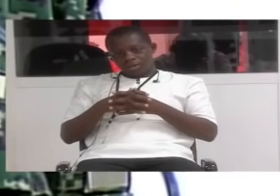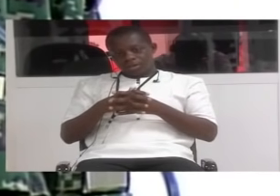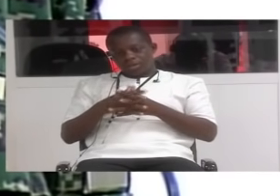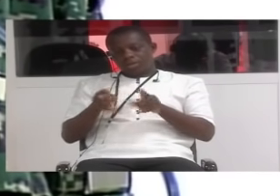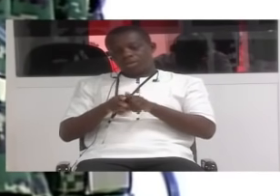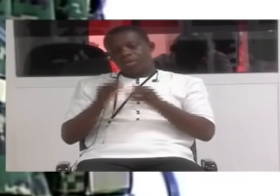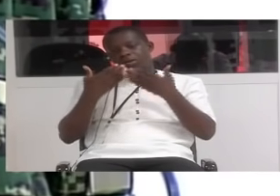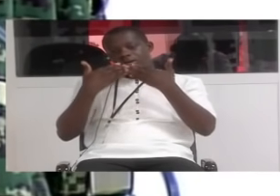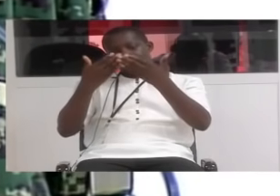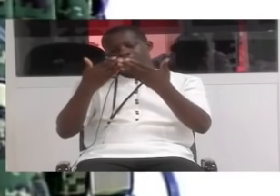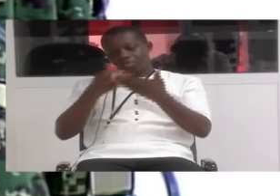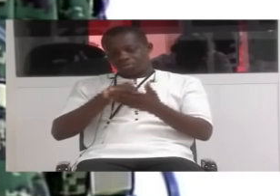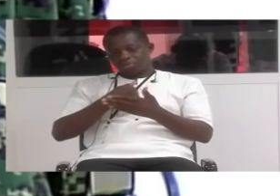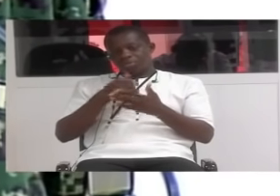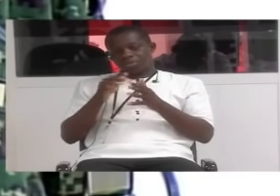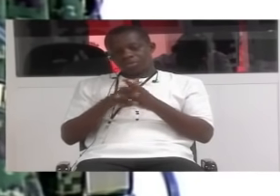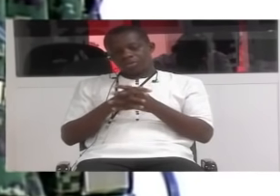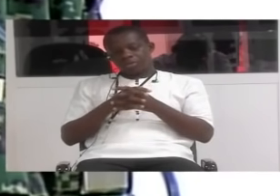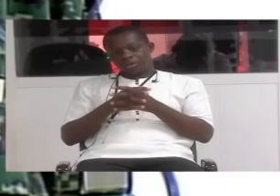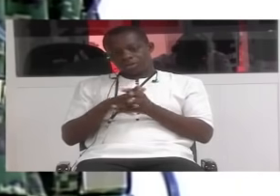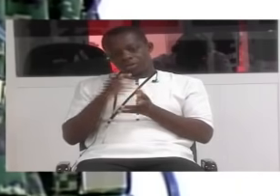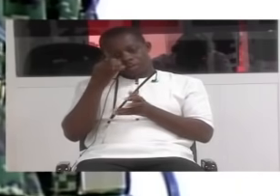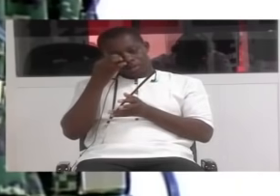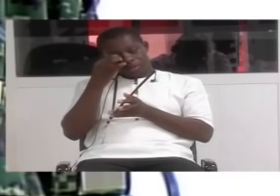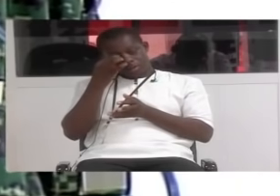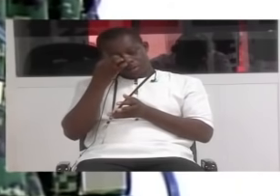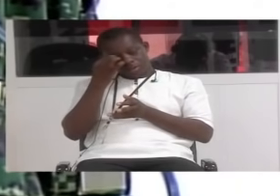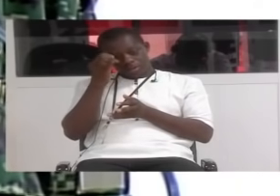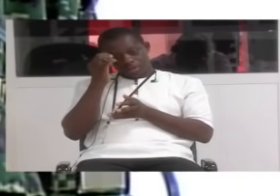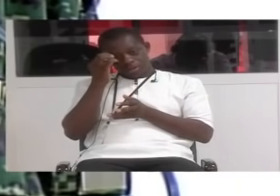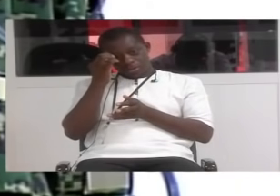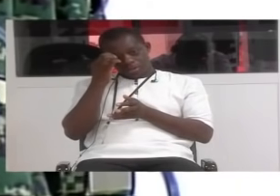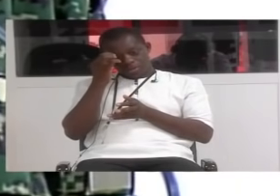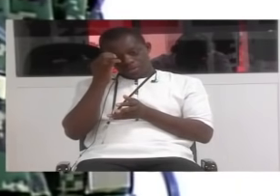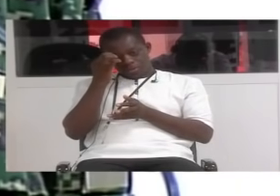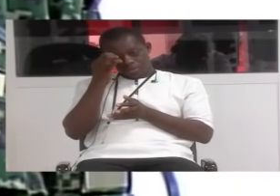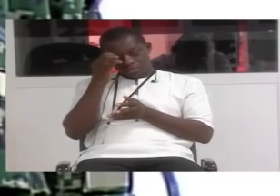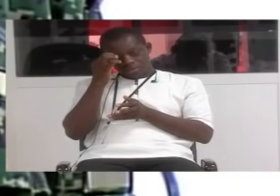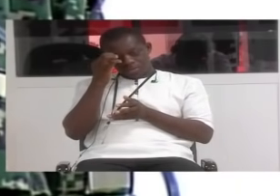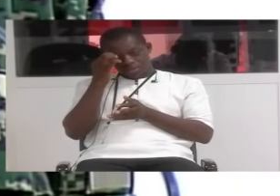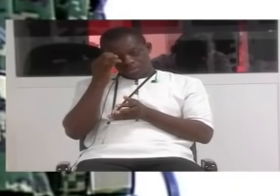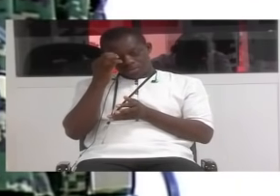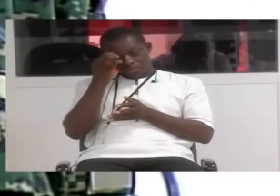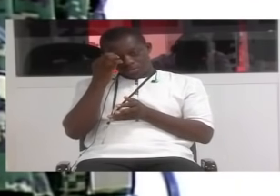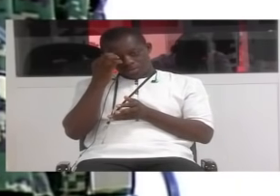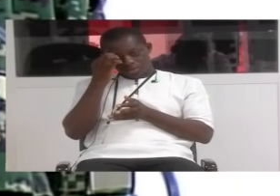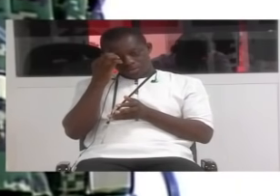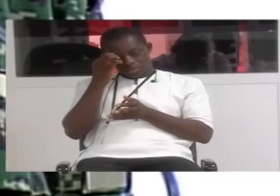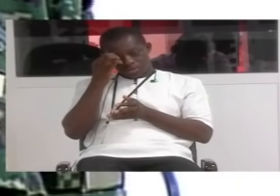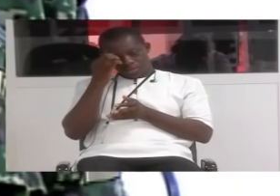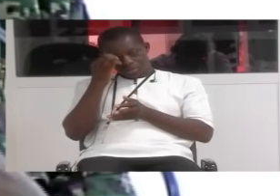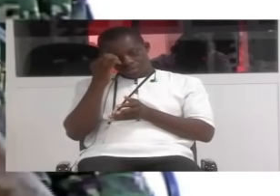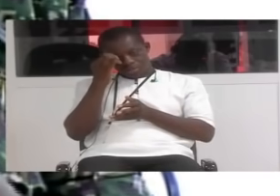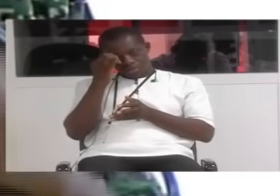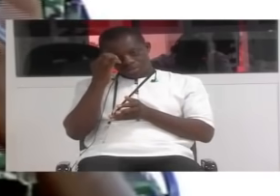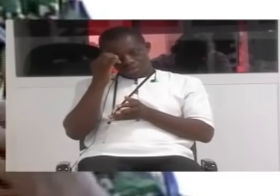Akwenye ko. He said to me. Akonyeko